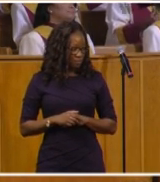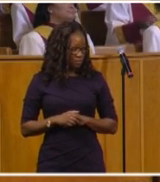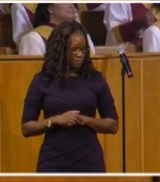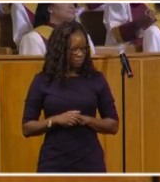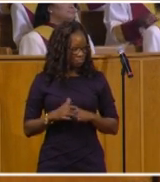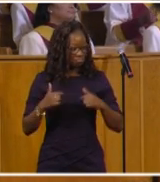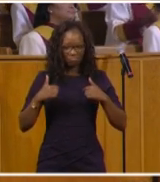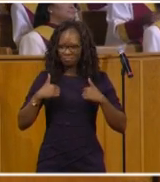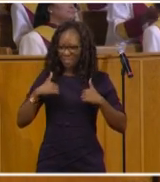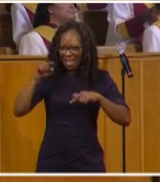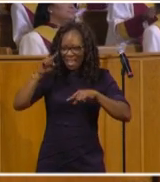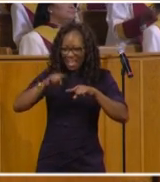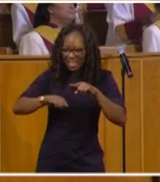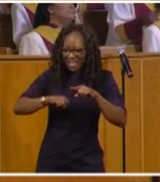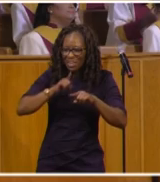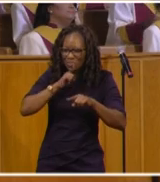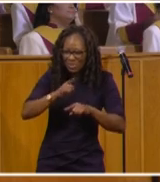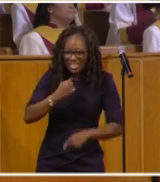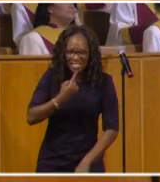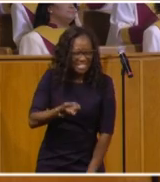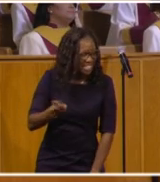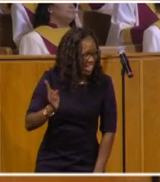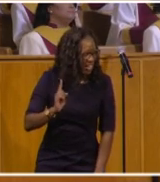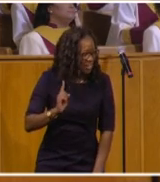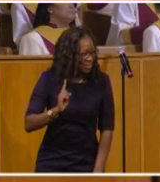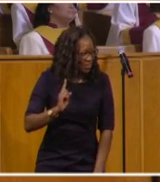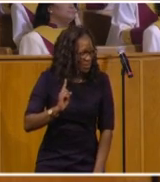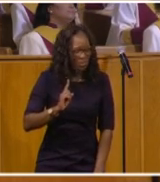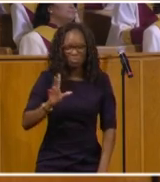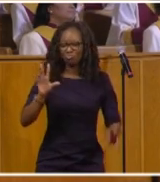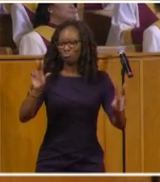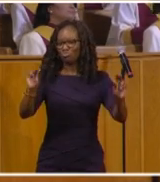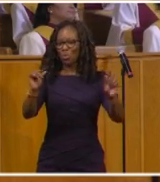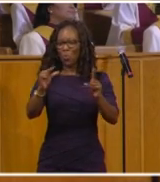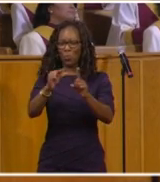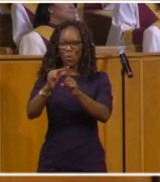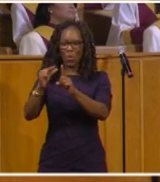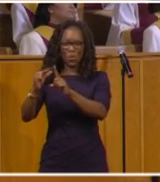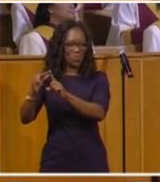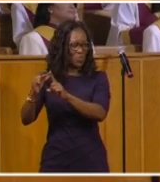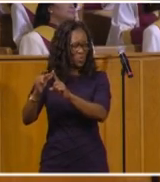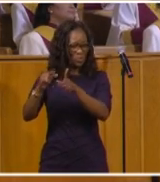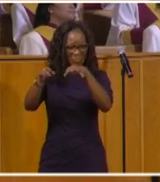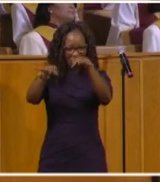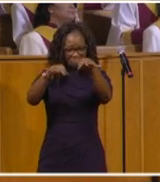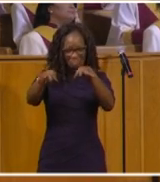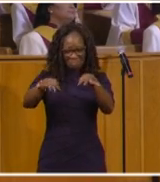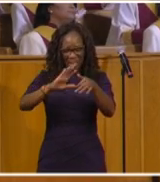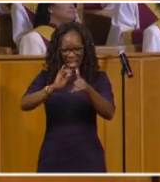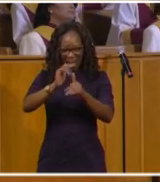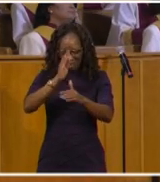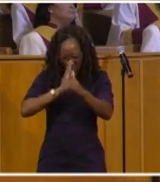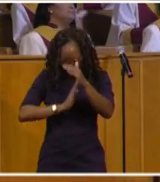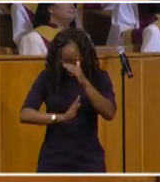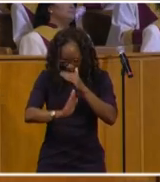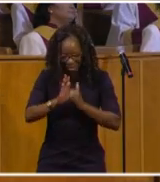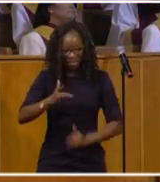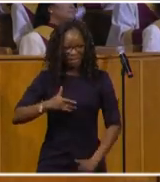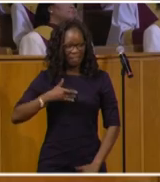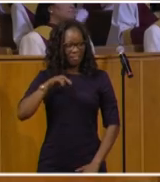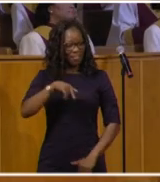I can't tell you, there are no words to tell you how humbled I am this morning,